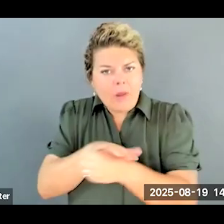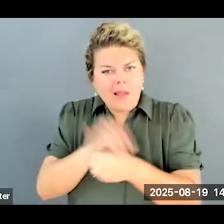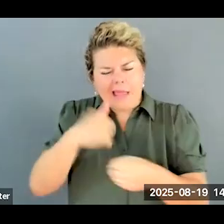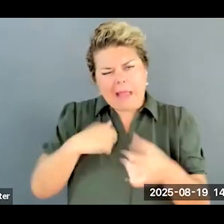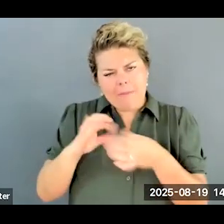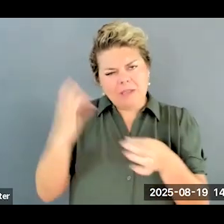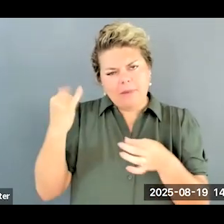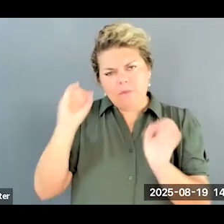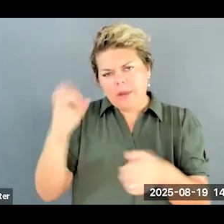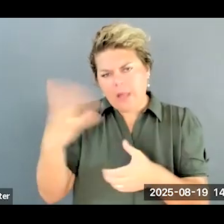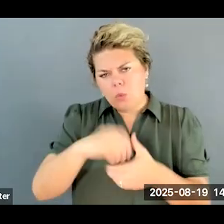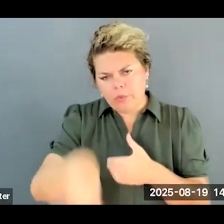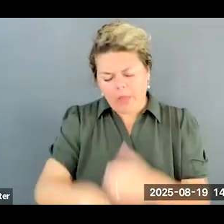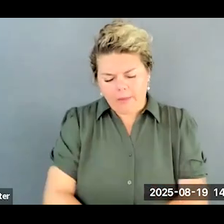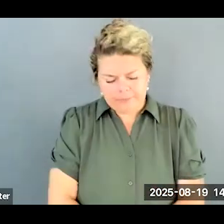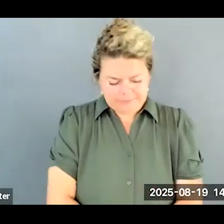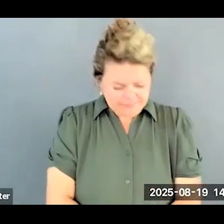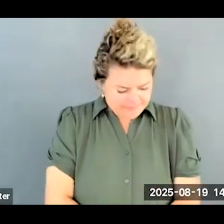stated.